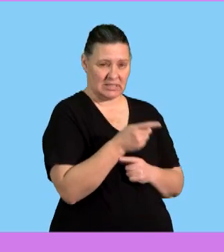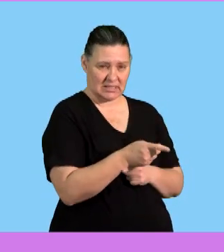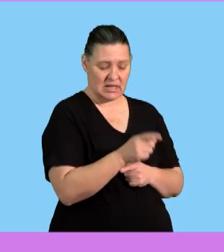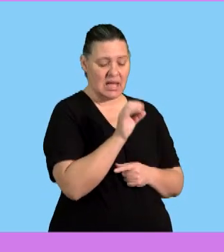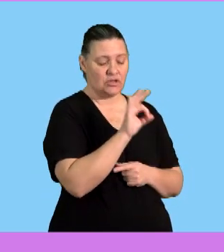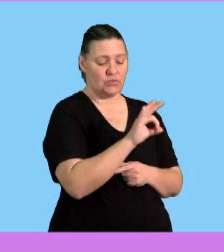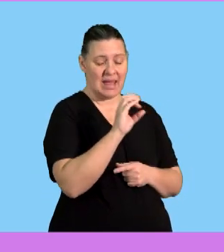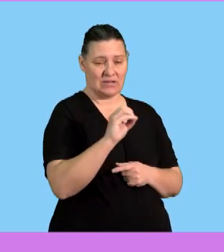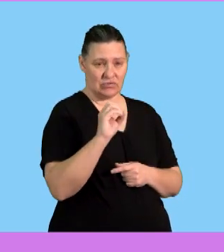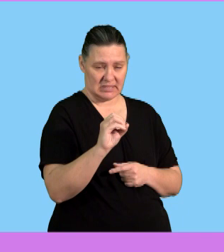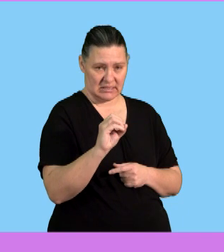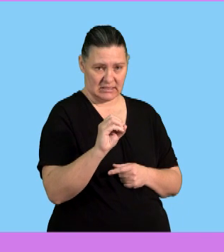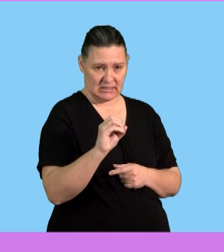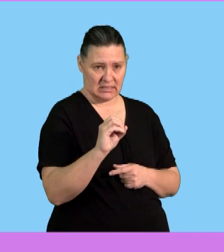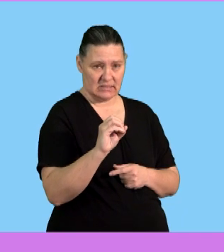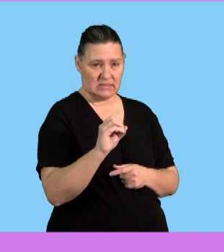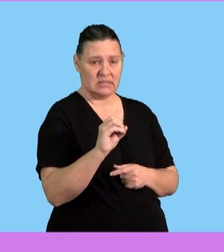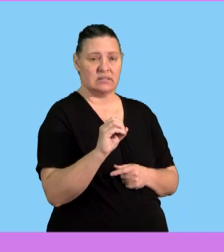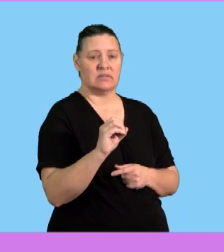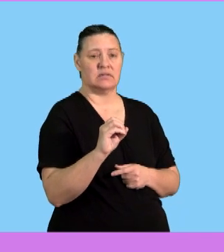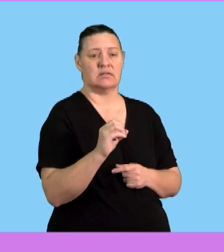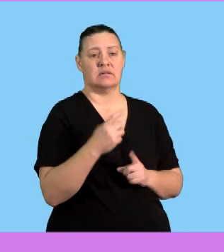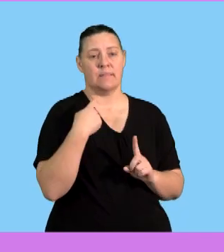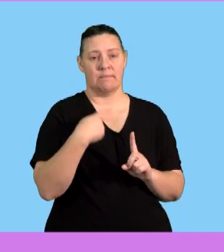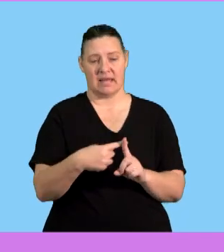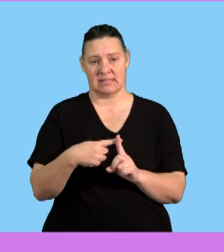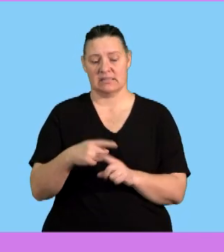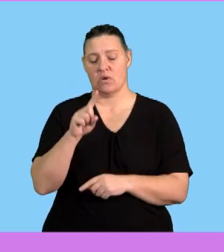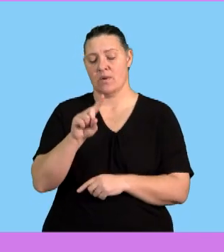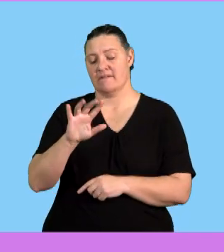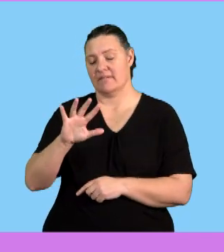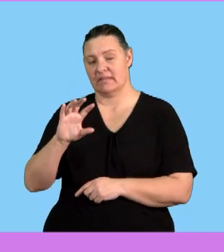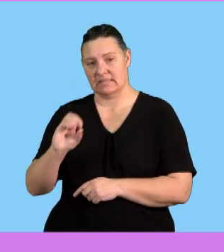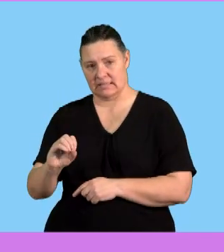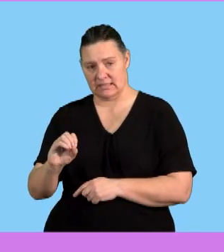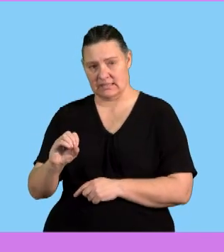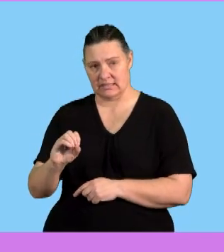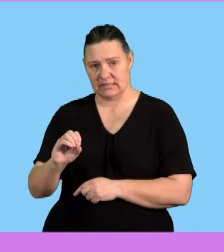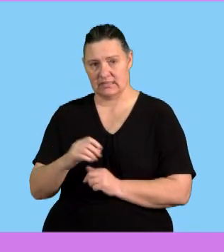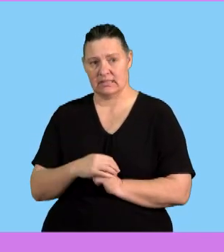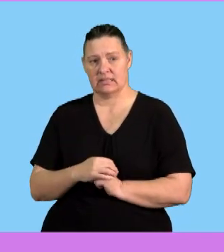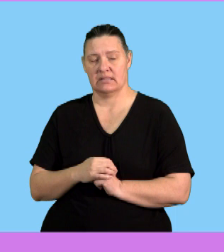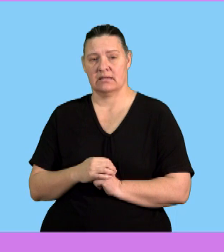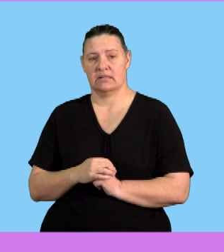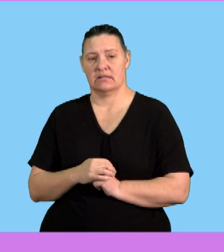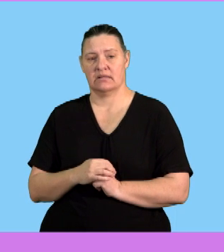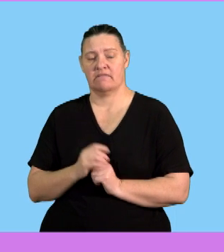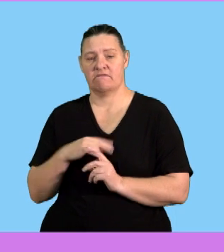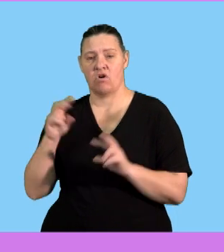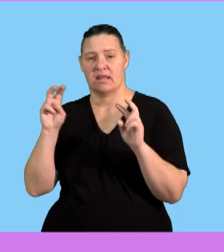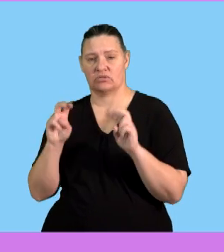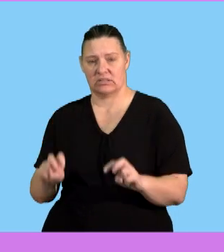It's the 300 Rand of the ingredients plus the 150 of